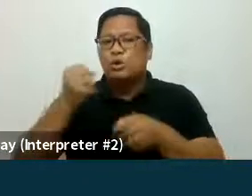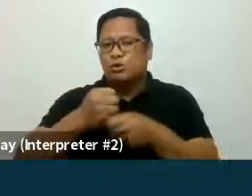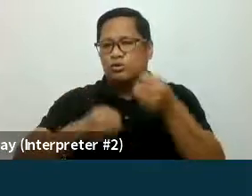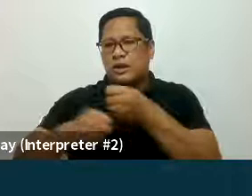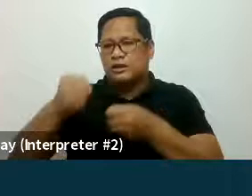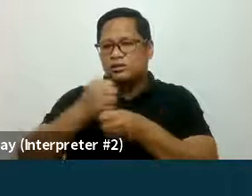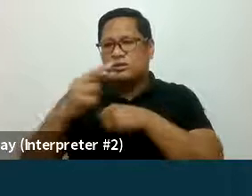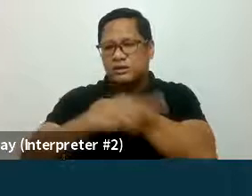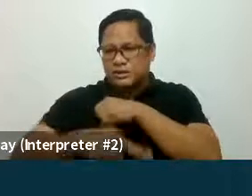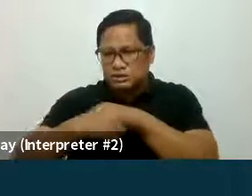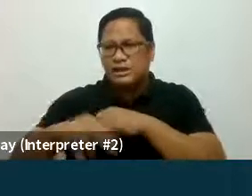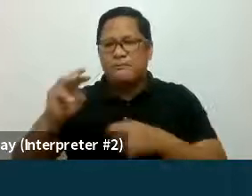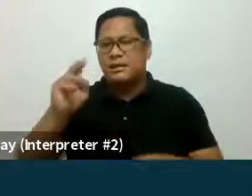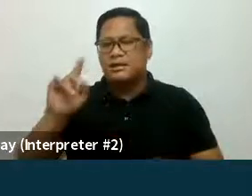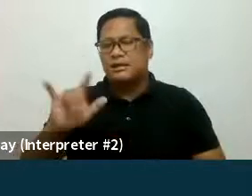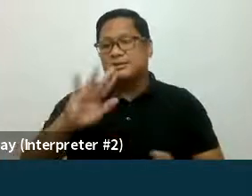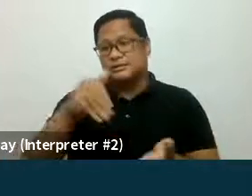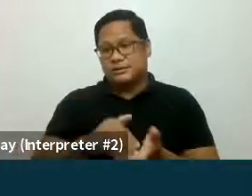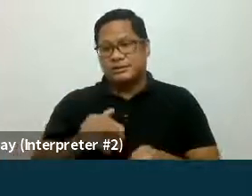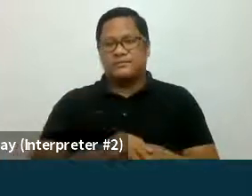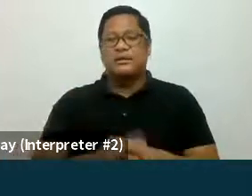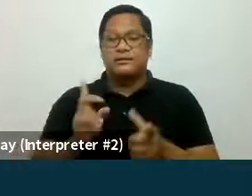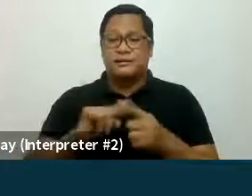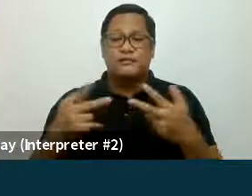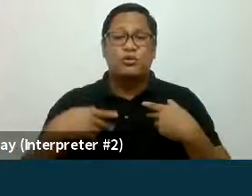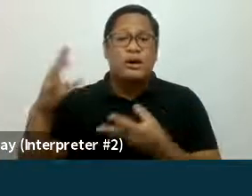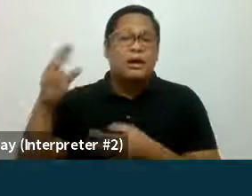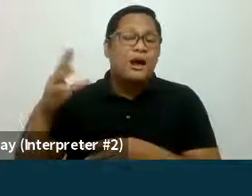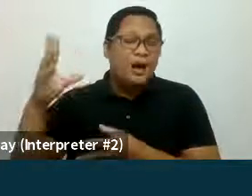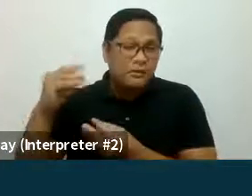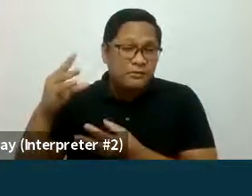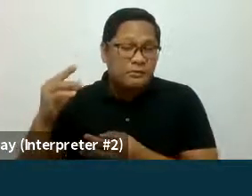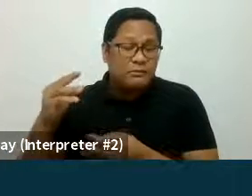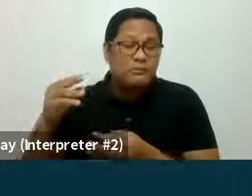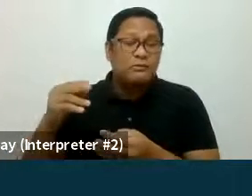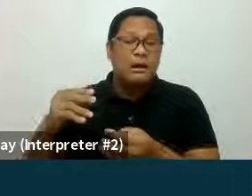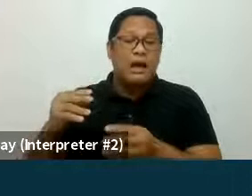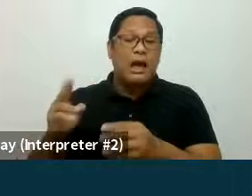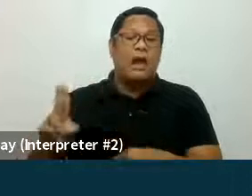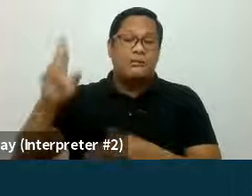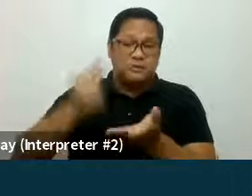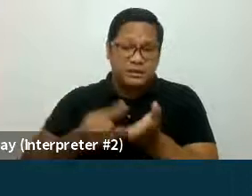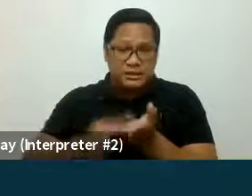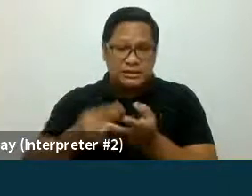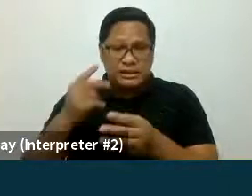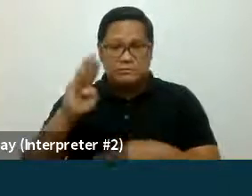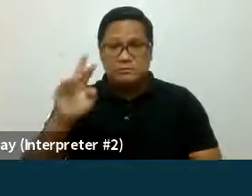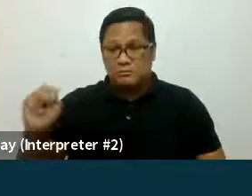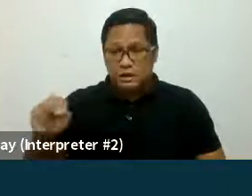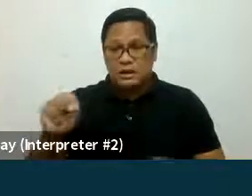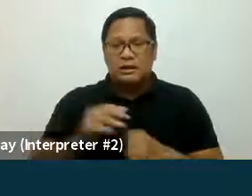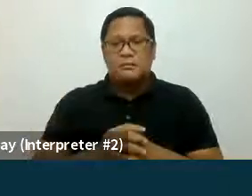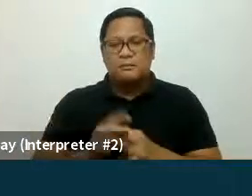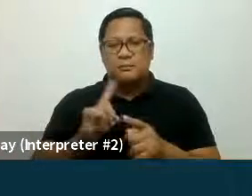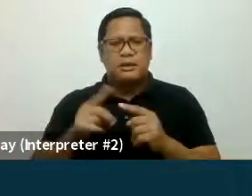Region 13 and also in BARM. But we shall strengthen the healthcare provider network and the